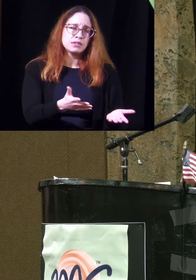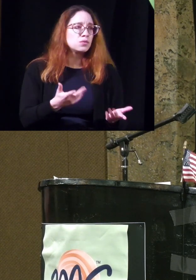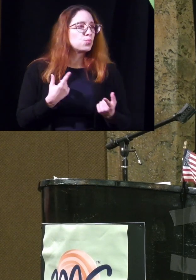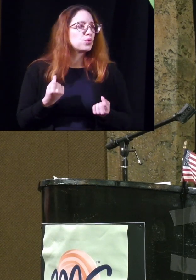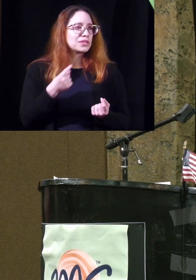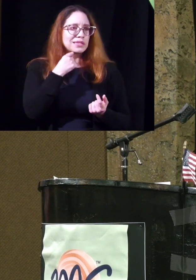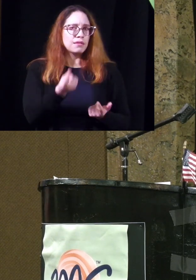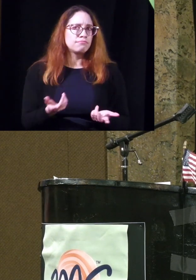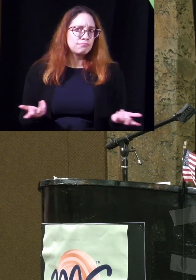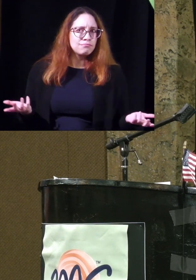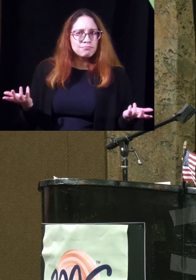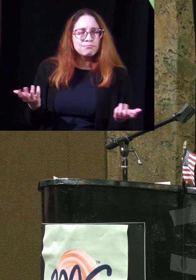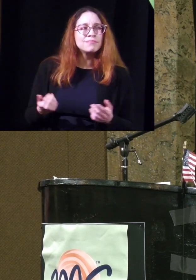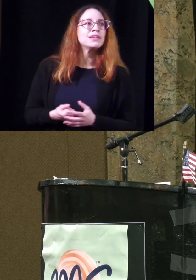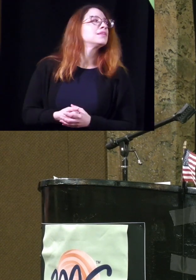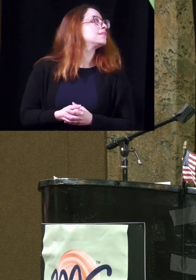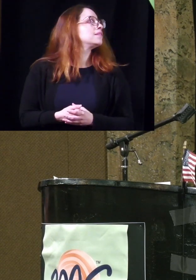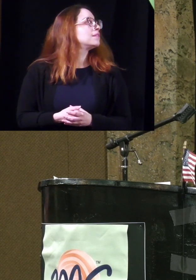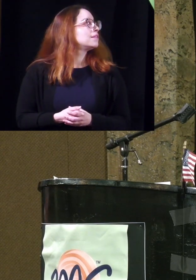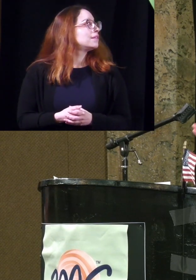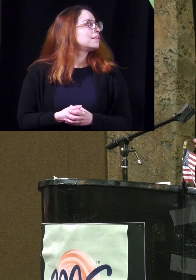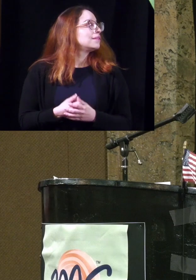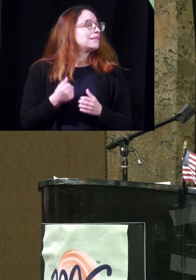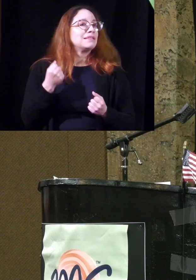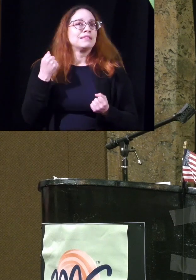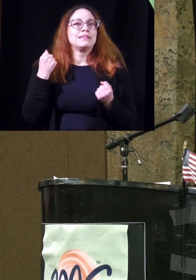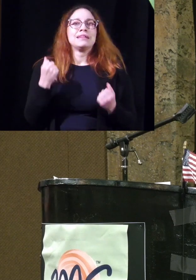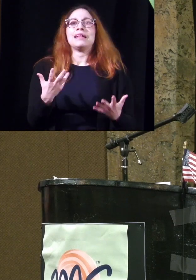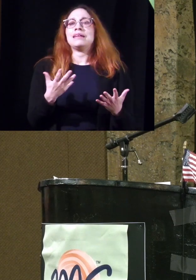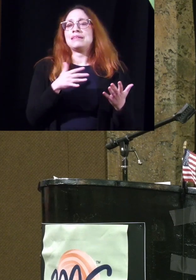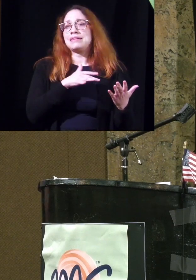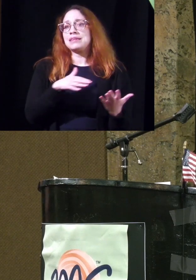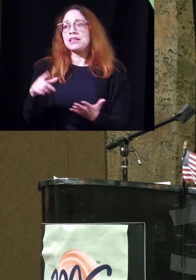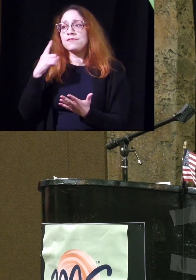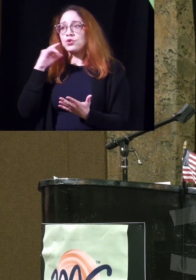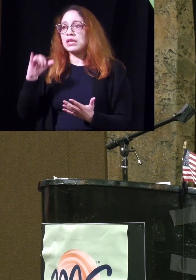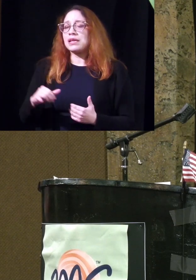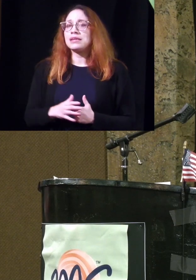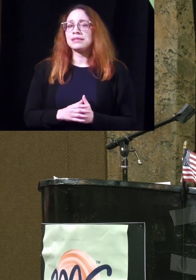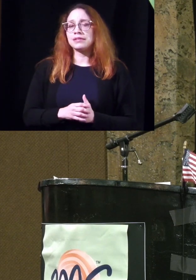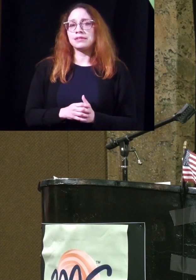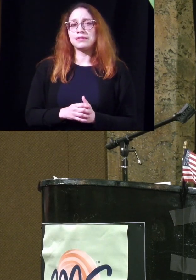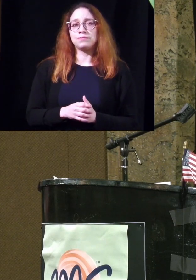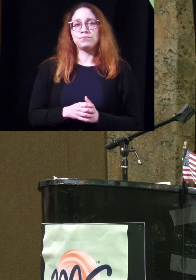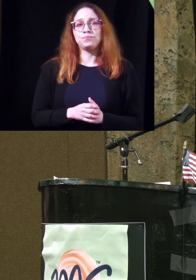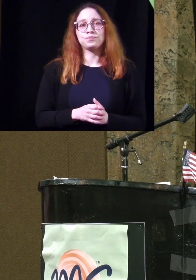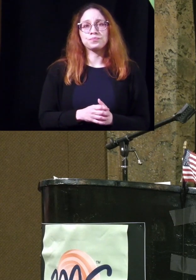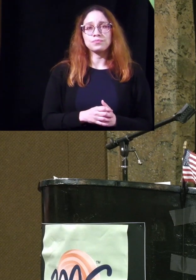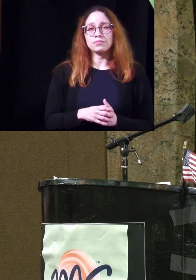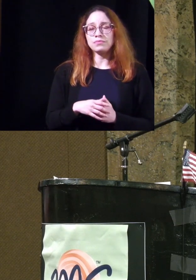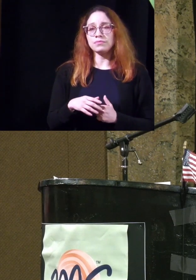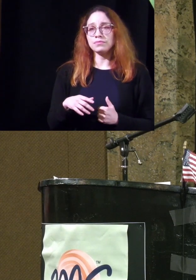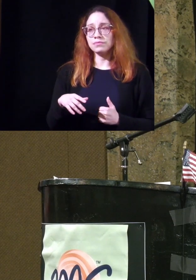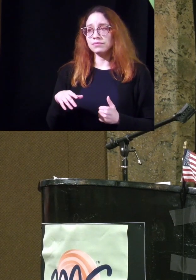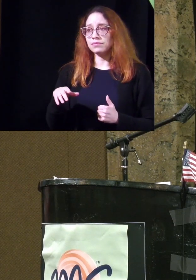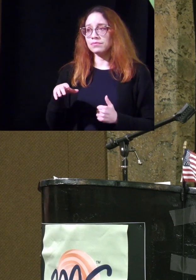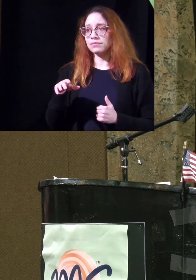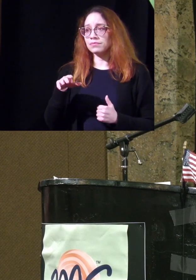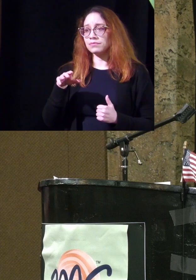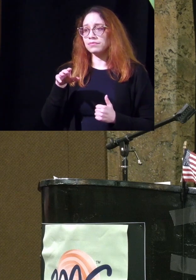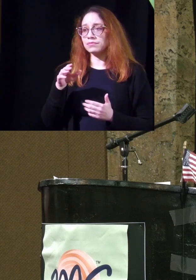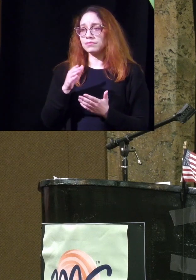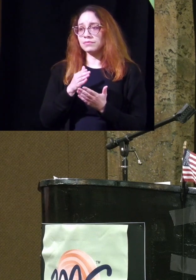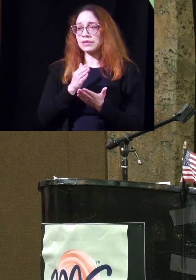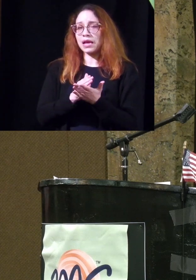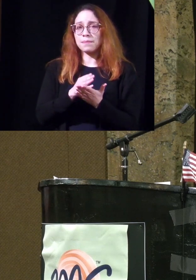you telling them? I mean, there's a lot of studies that have been done for this. There's discontinuation of MS therapy in